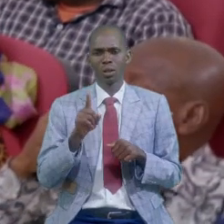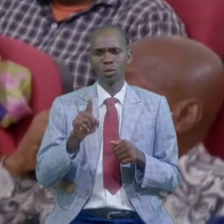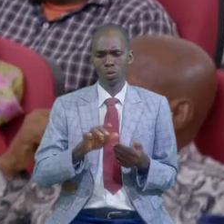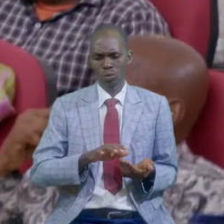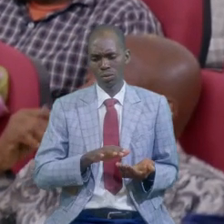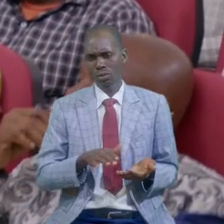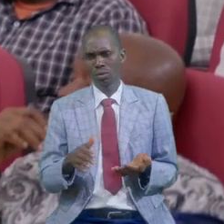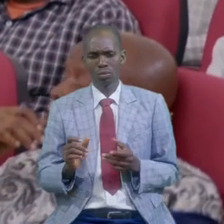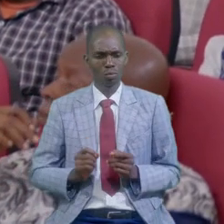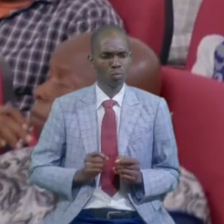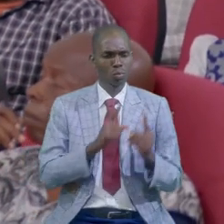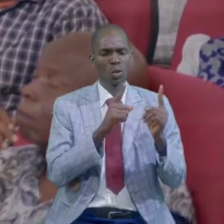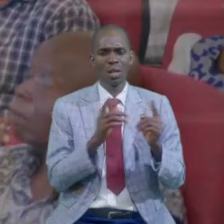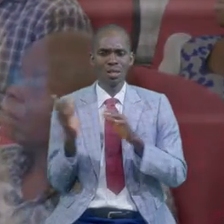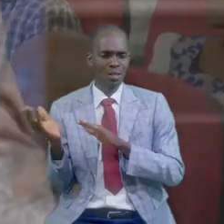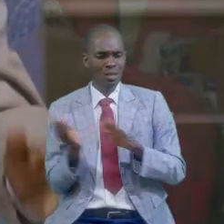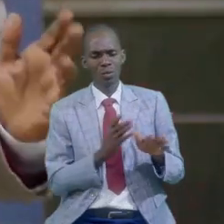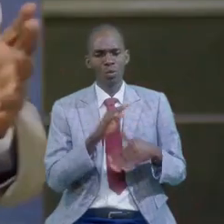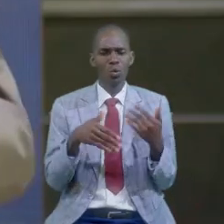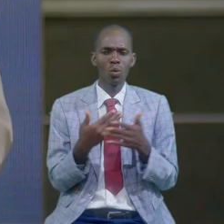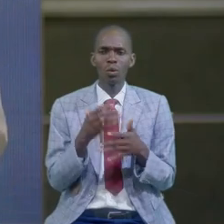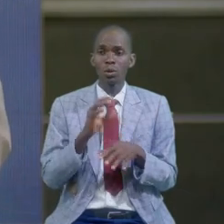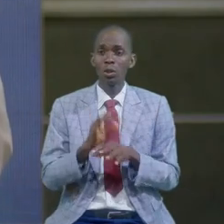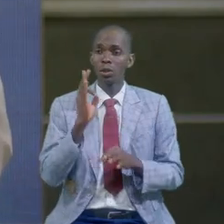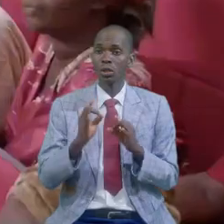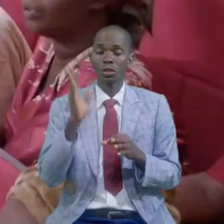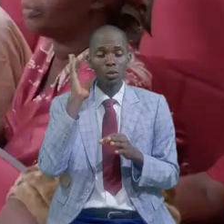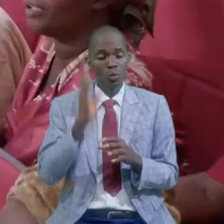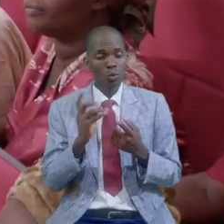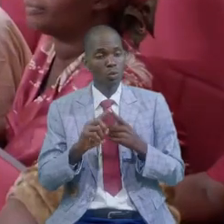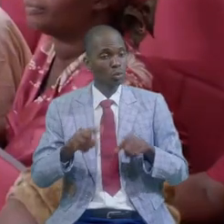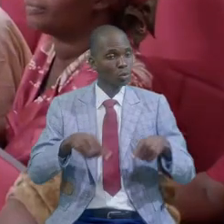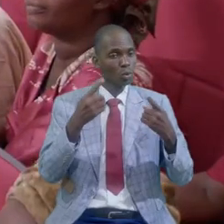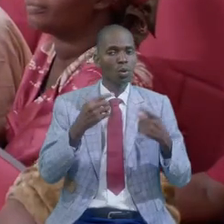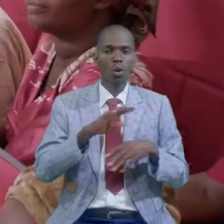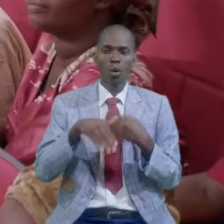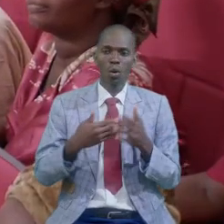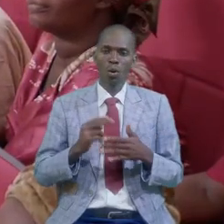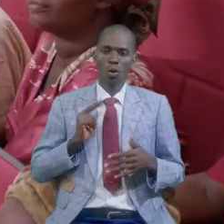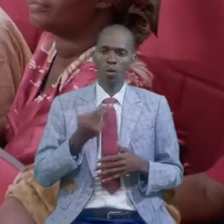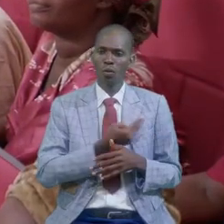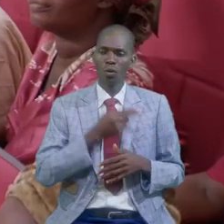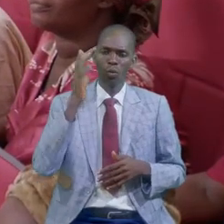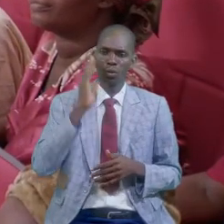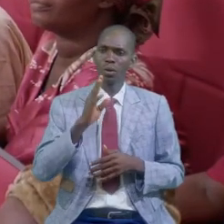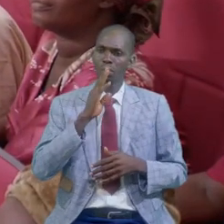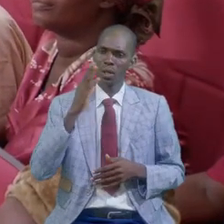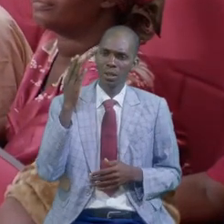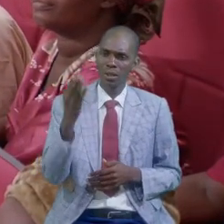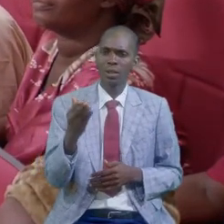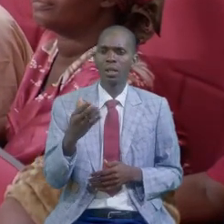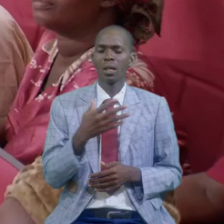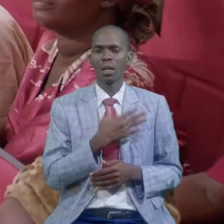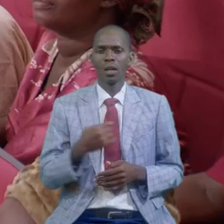church? Even if you are going to go, all of us will be there. And then we will sing